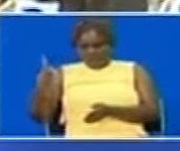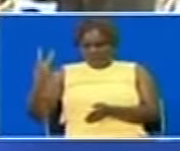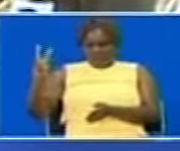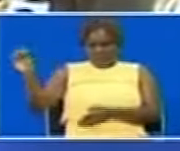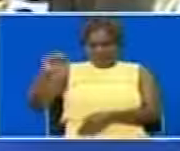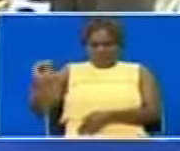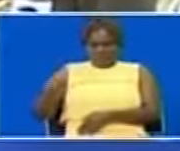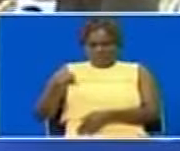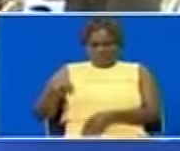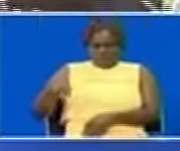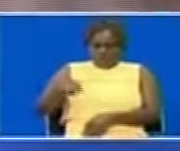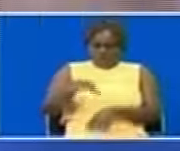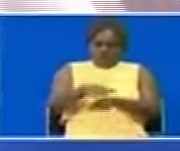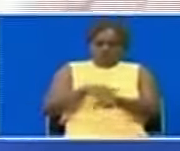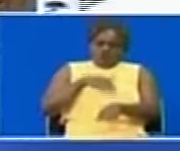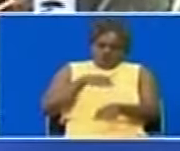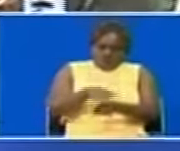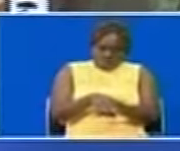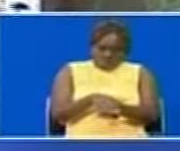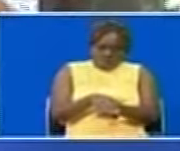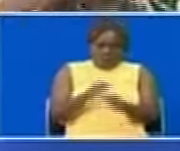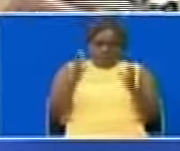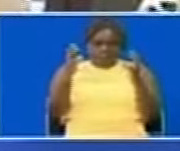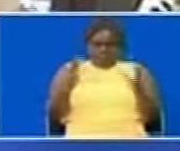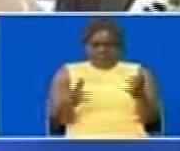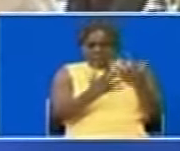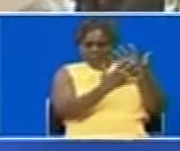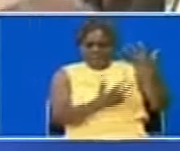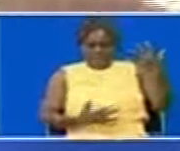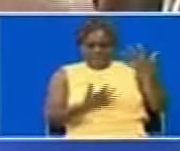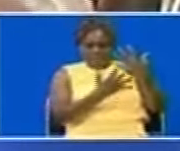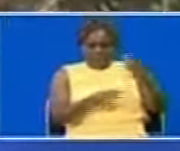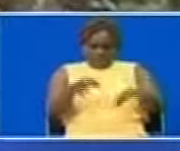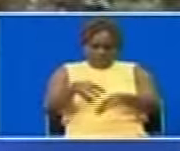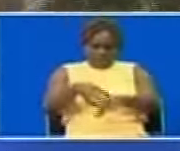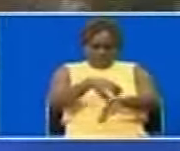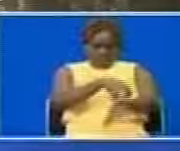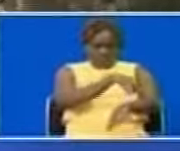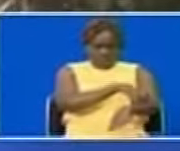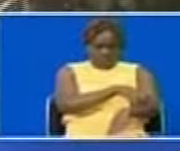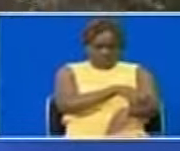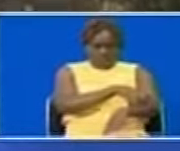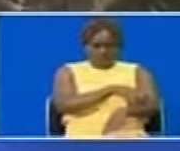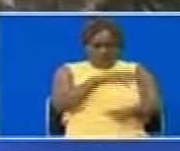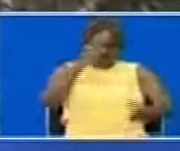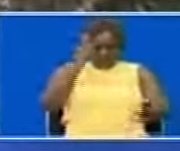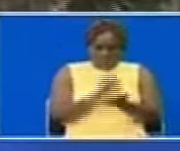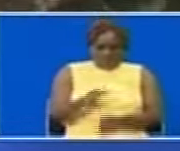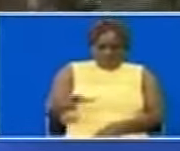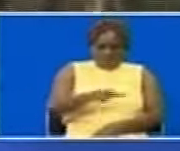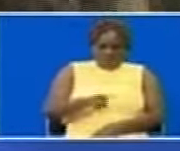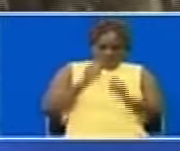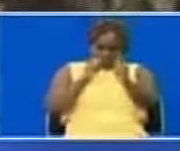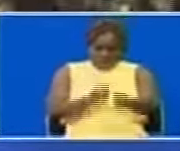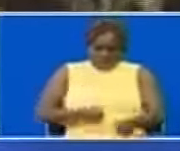him sauntering near the Kimana Sanctuary with a huge bleeding wound, spear protruding. Bates affirms it was local farmers who did